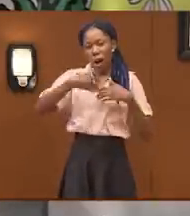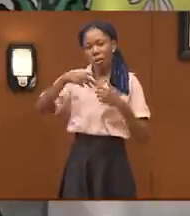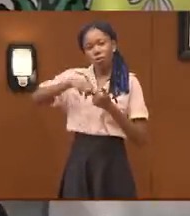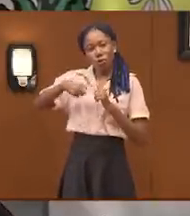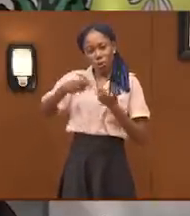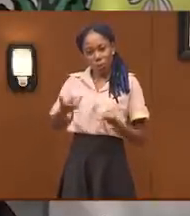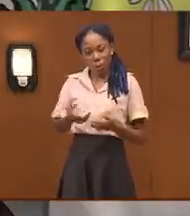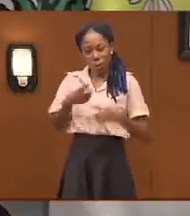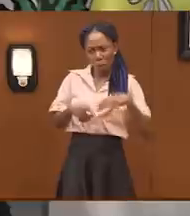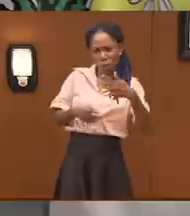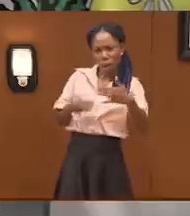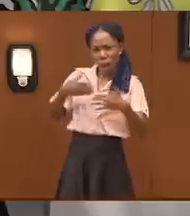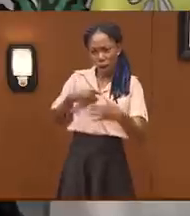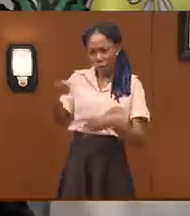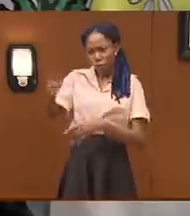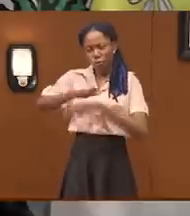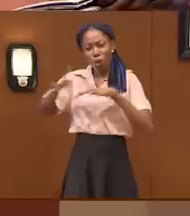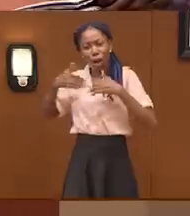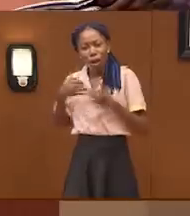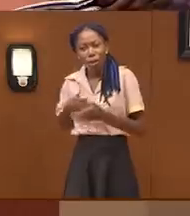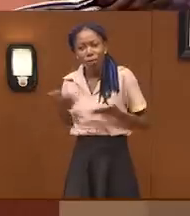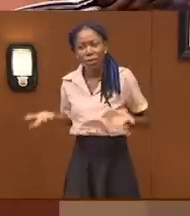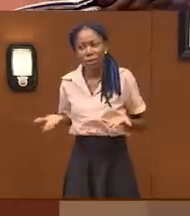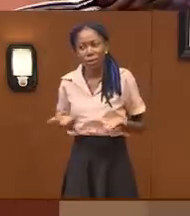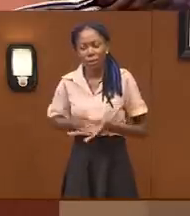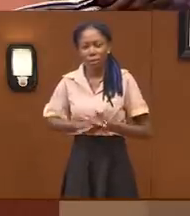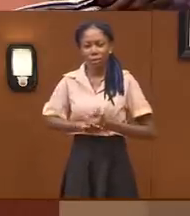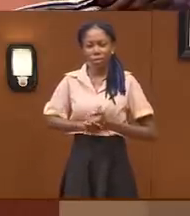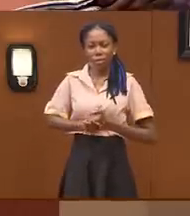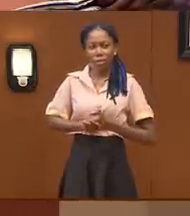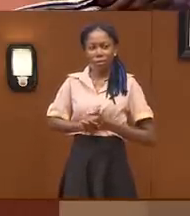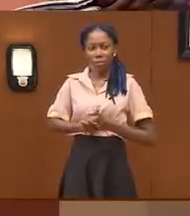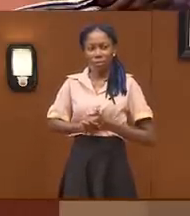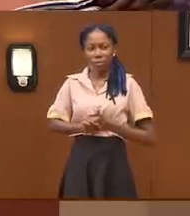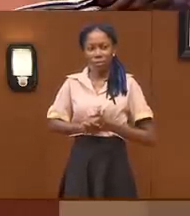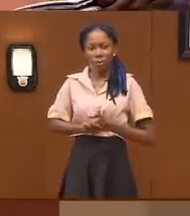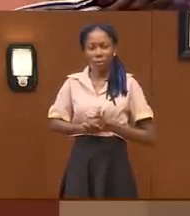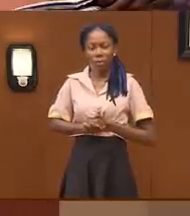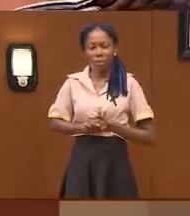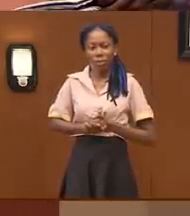exact amount before me until he was able to bring out this.